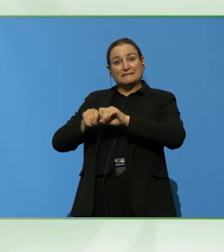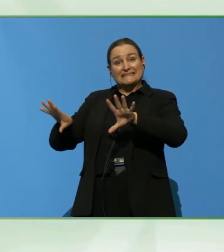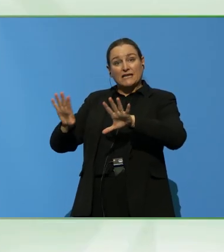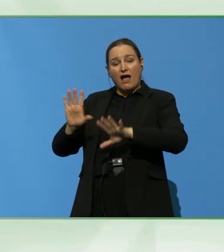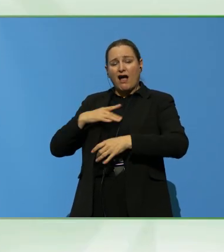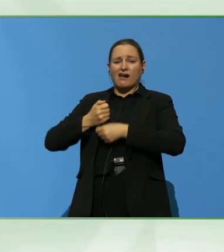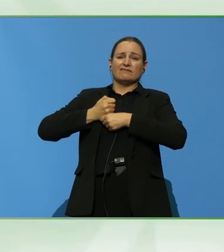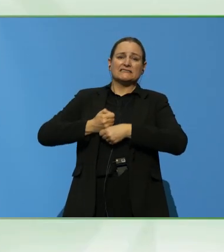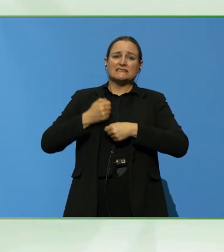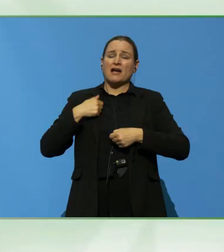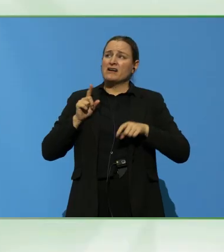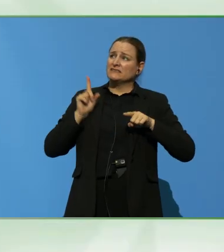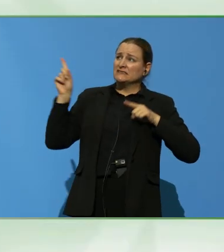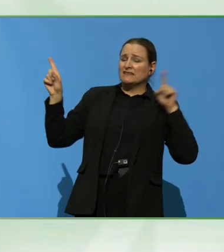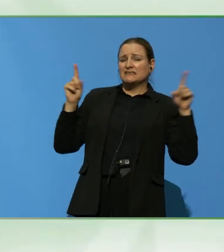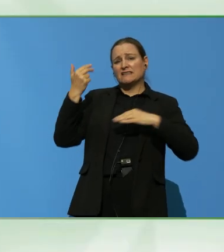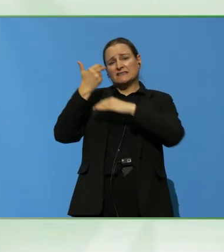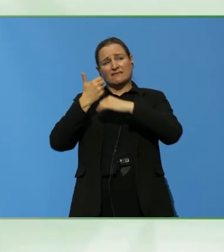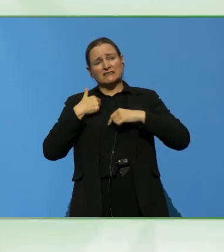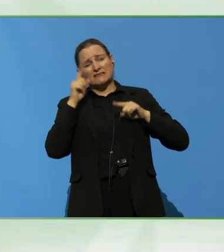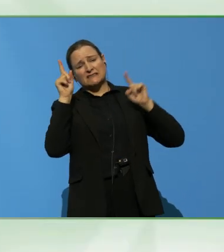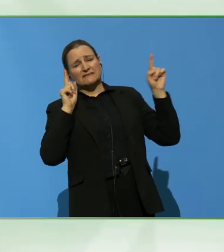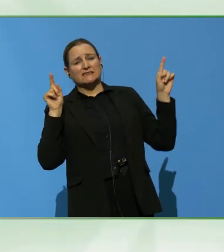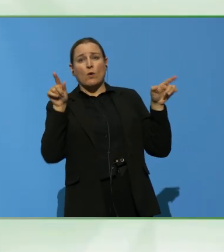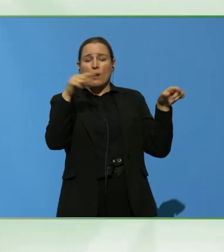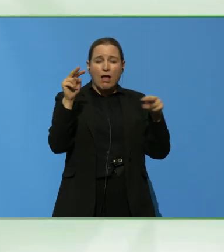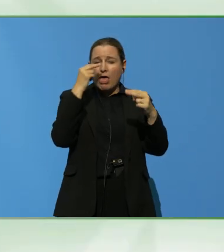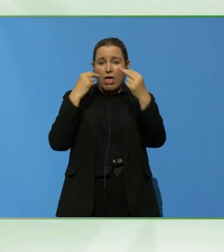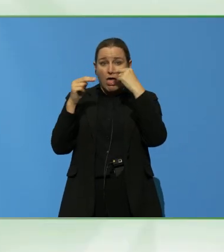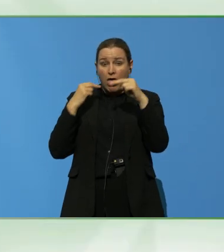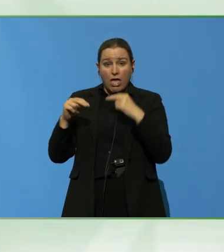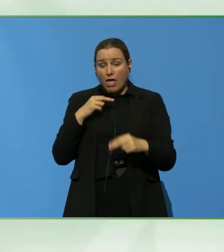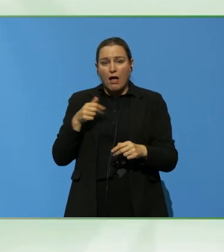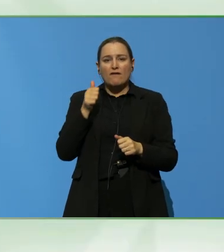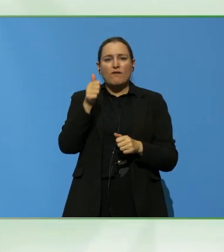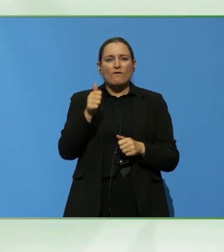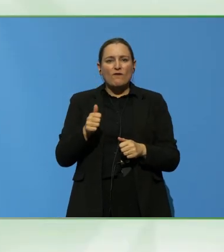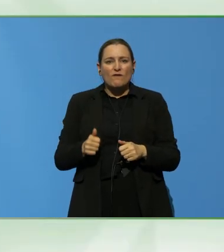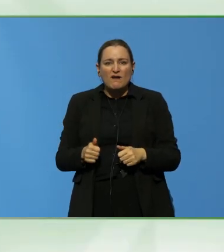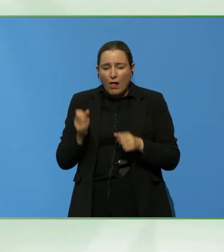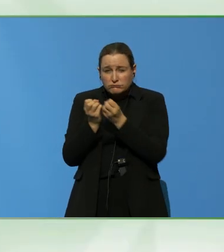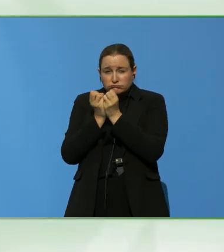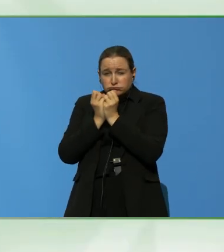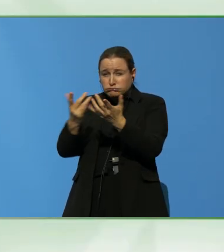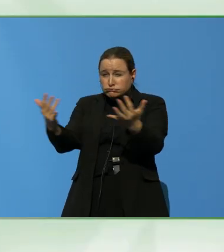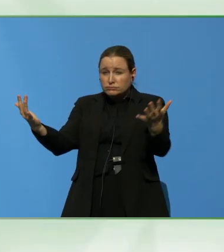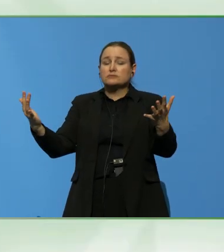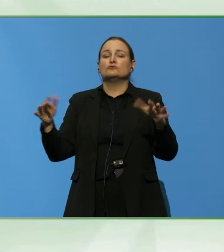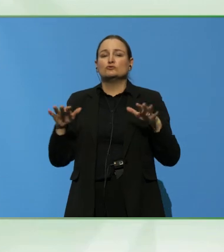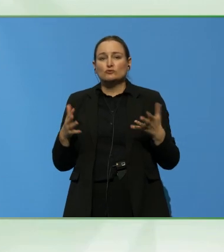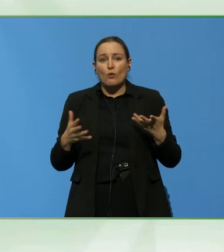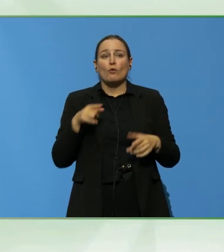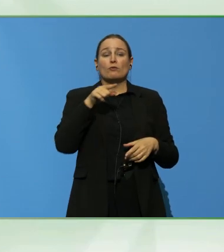more commonly now. But what that also means that, you know, much of the disability community